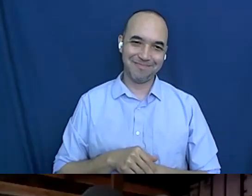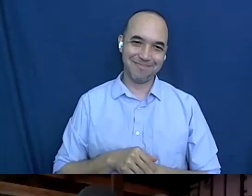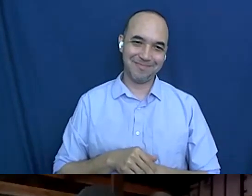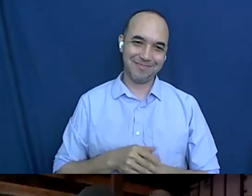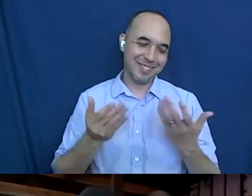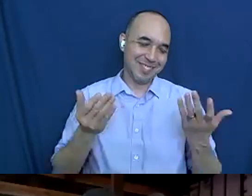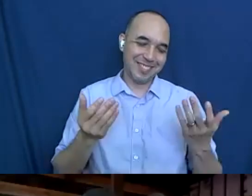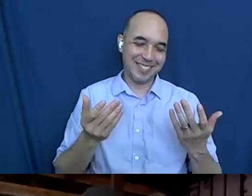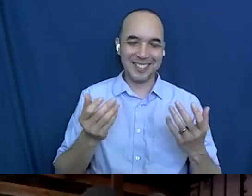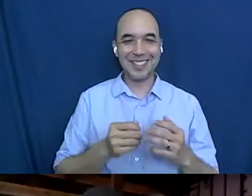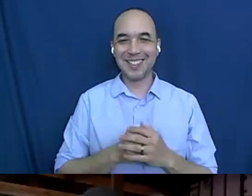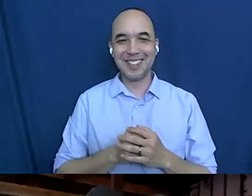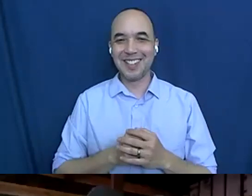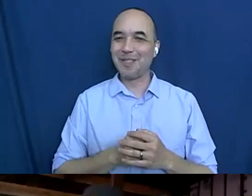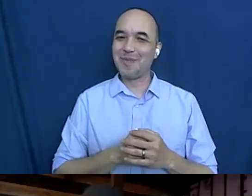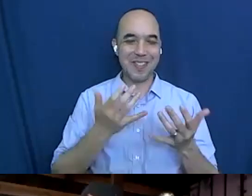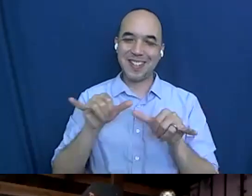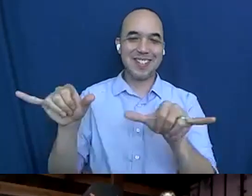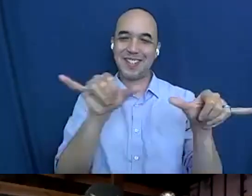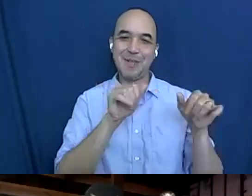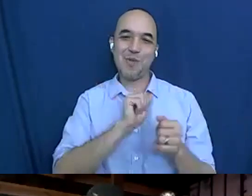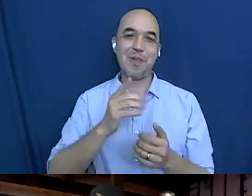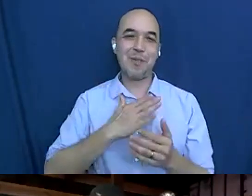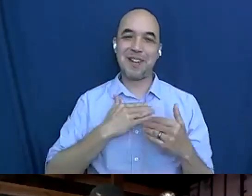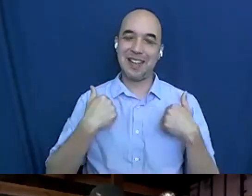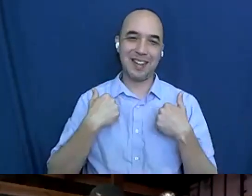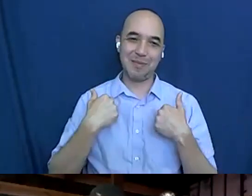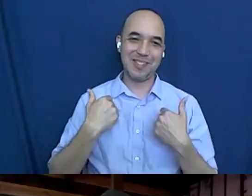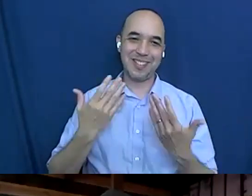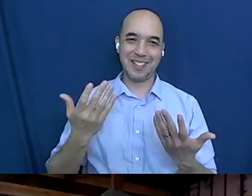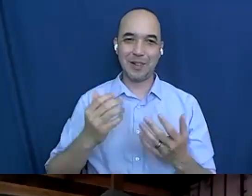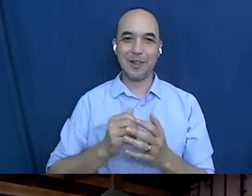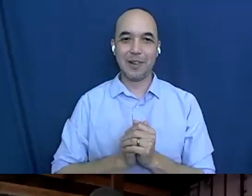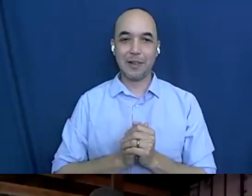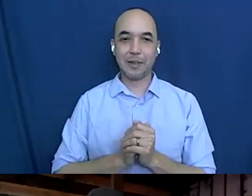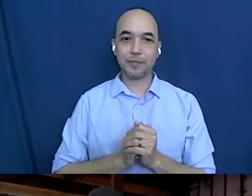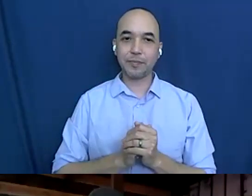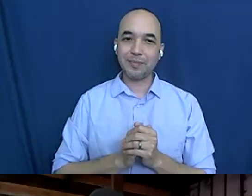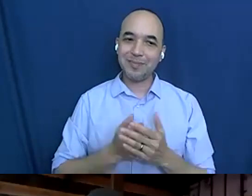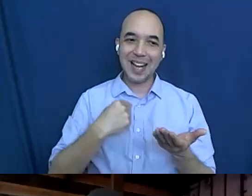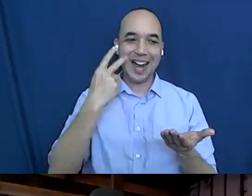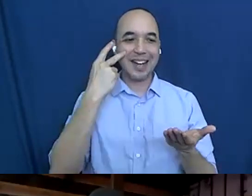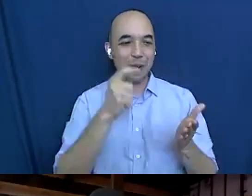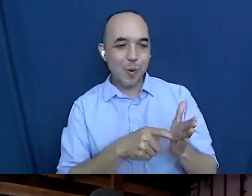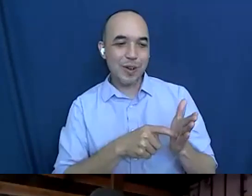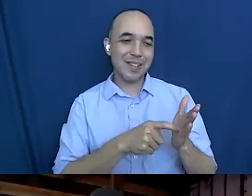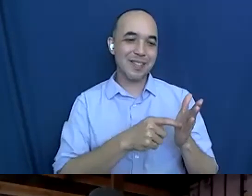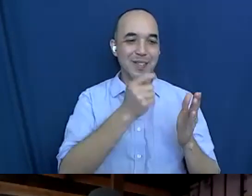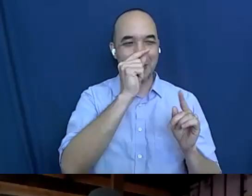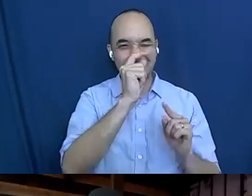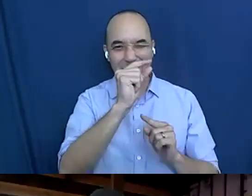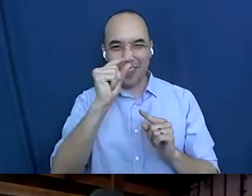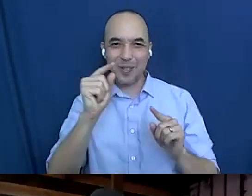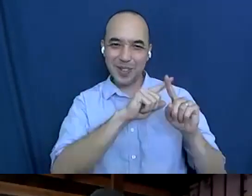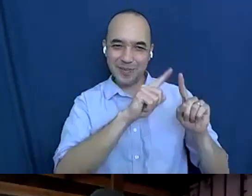they all, it's the same with all my animals. So I mean, it's the difference with other people. I see little things, but with me, like I said, once you